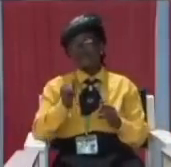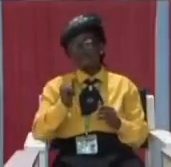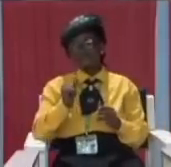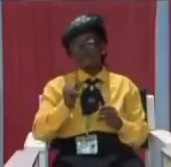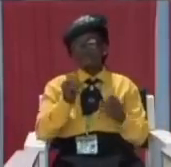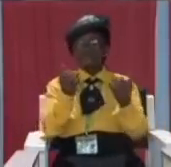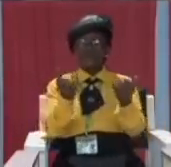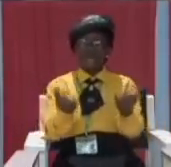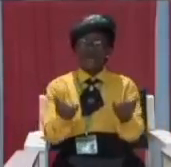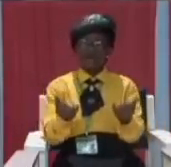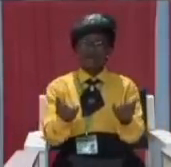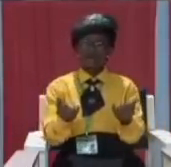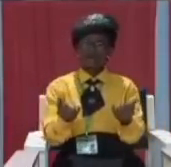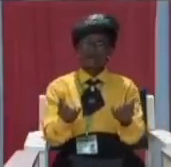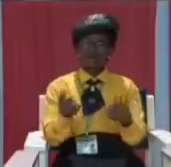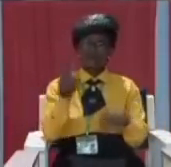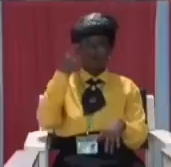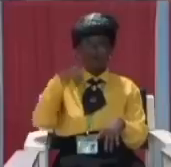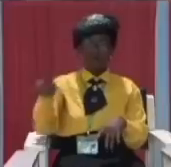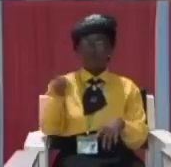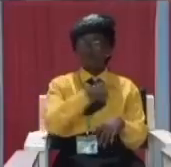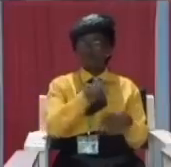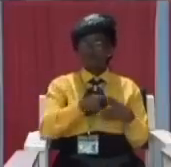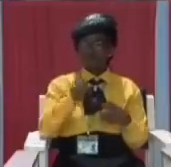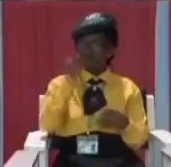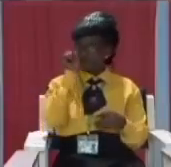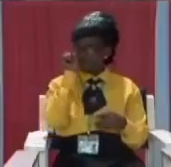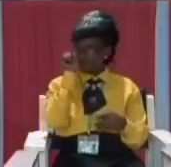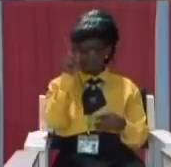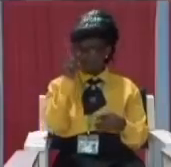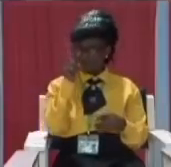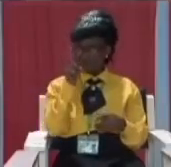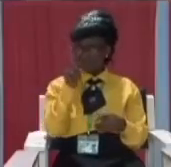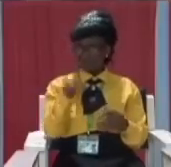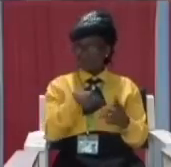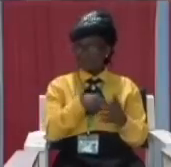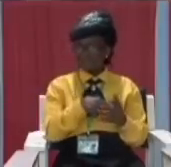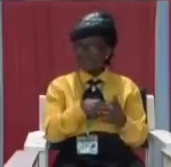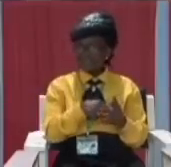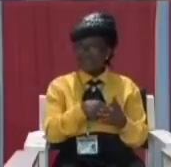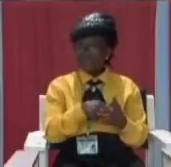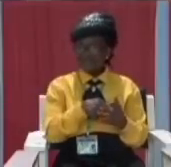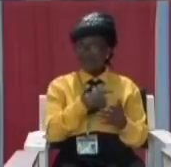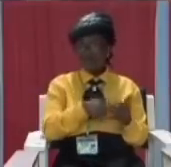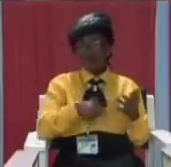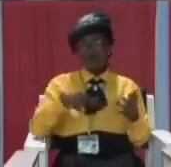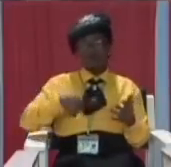Now, for you to understand this aspect fully,